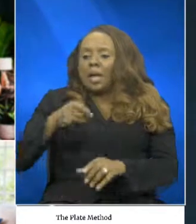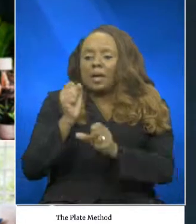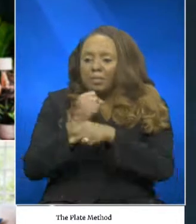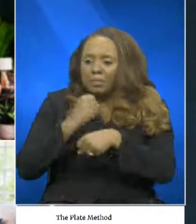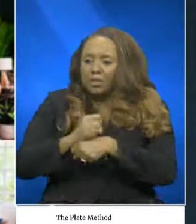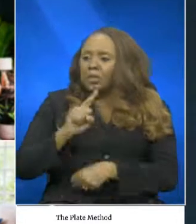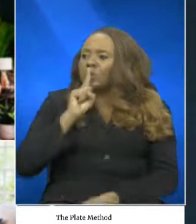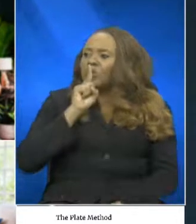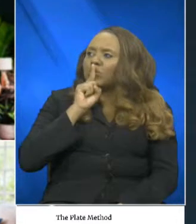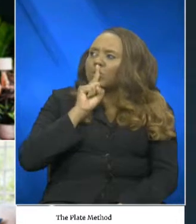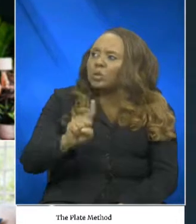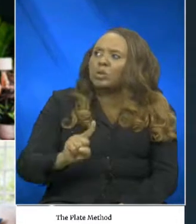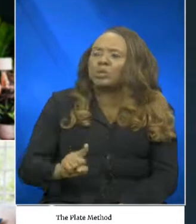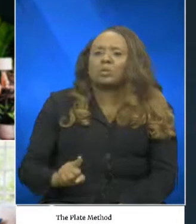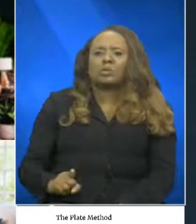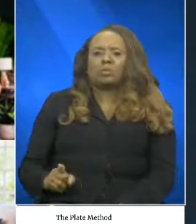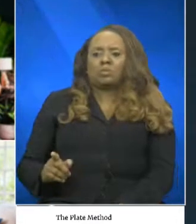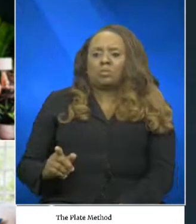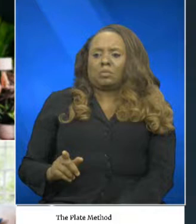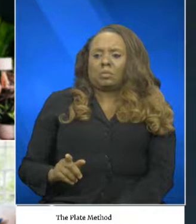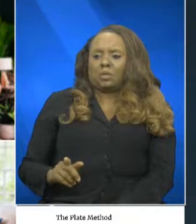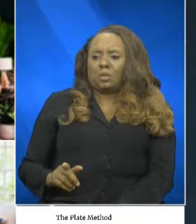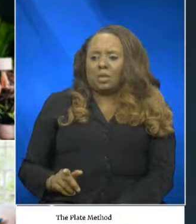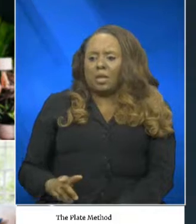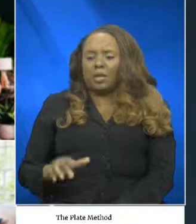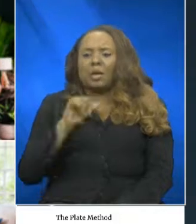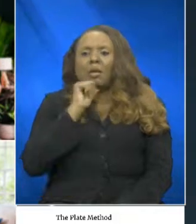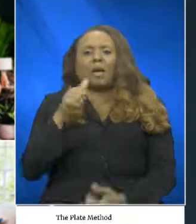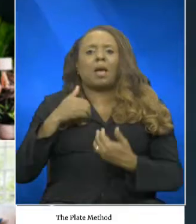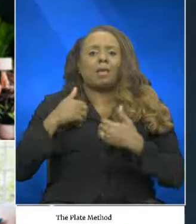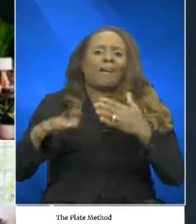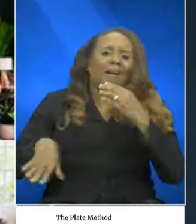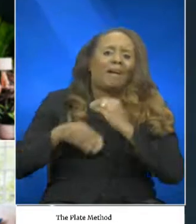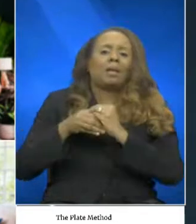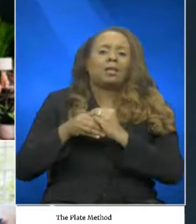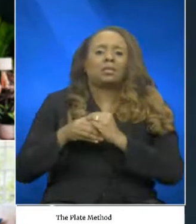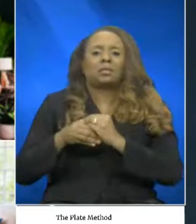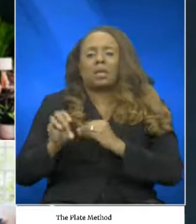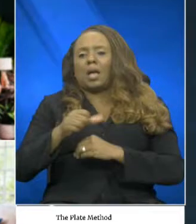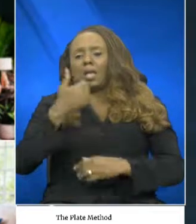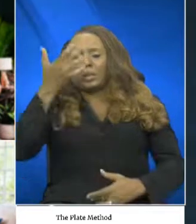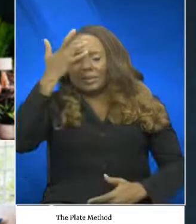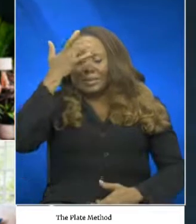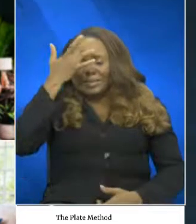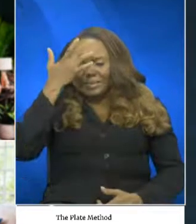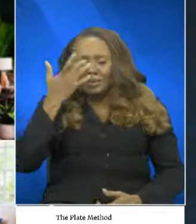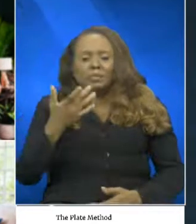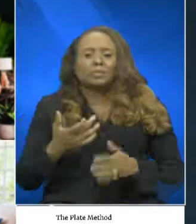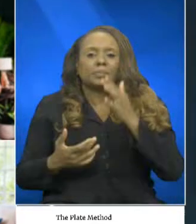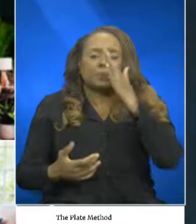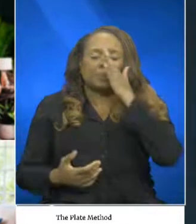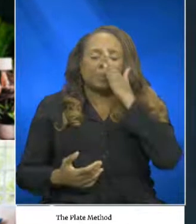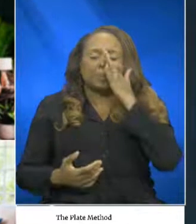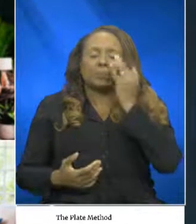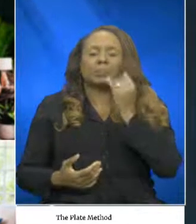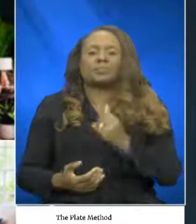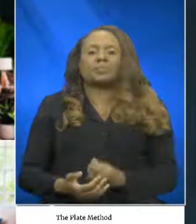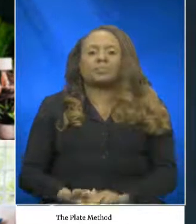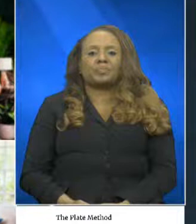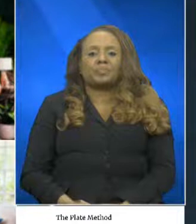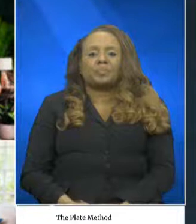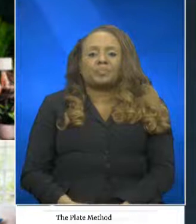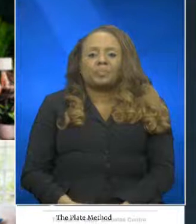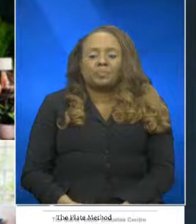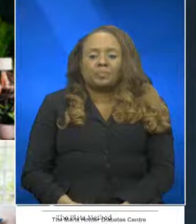these complications are not present, and then we look to preventing them as well. So in the case of